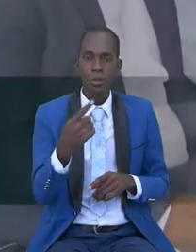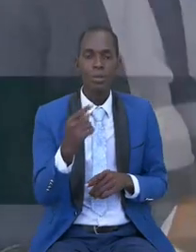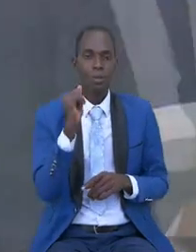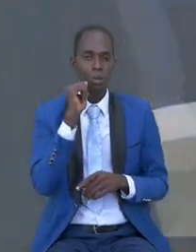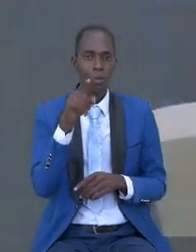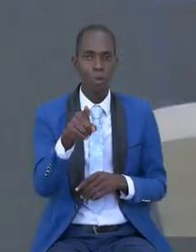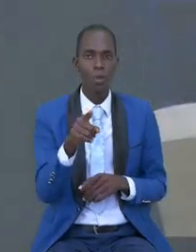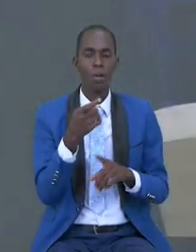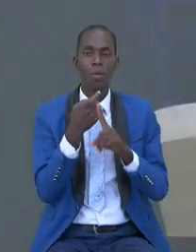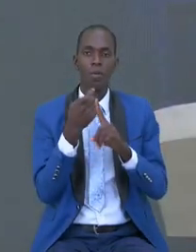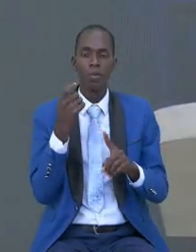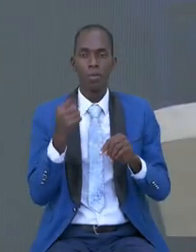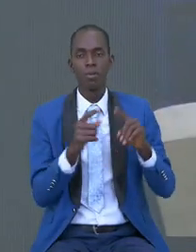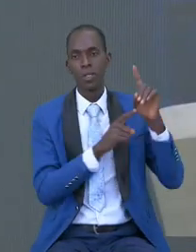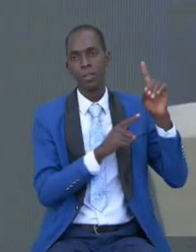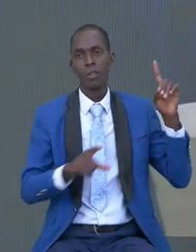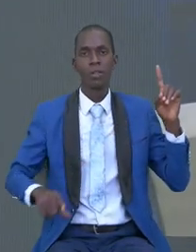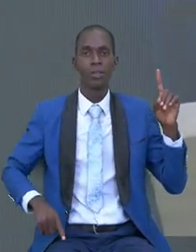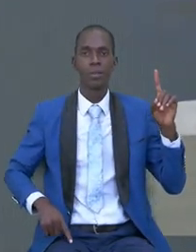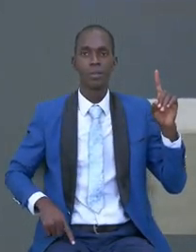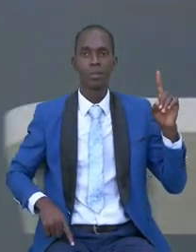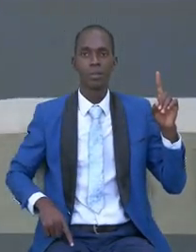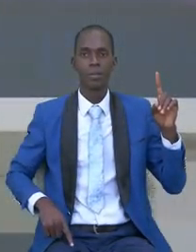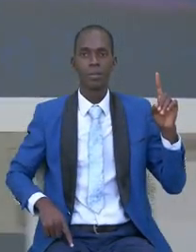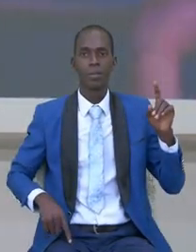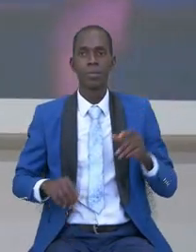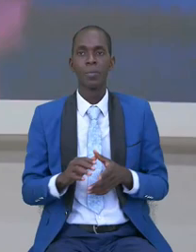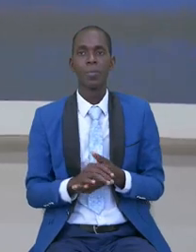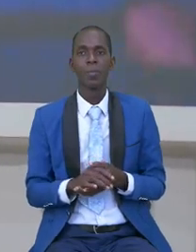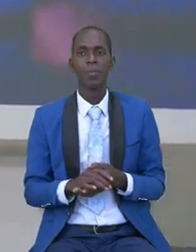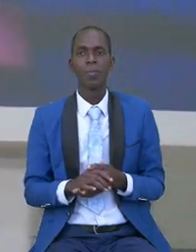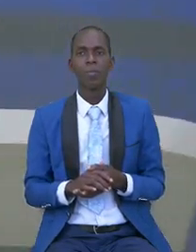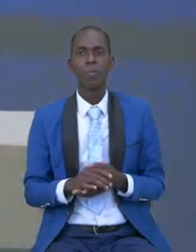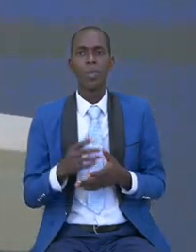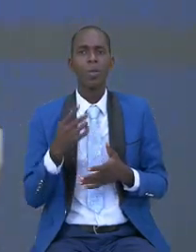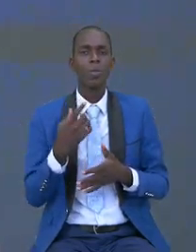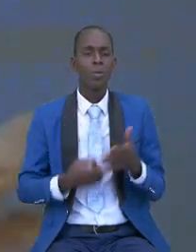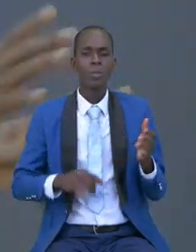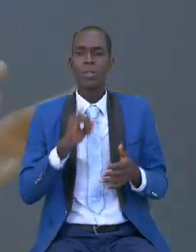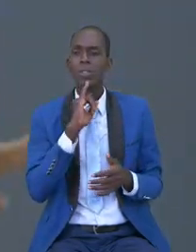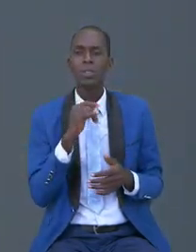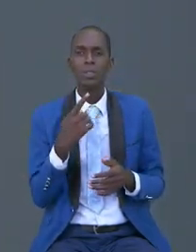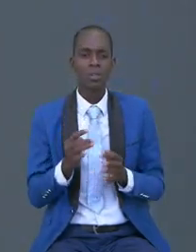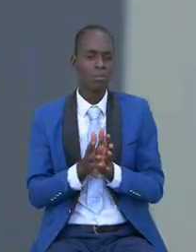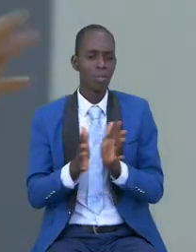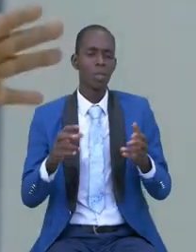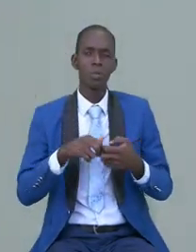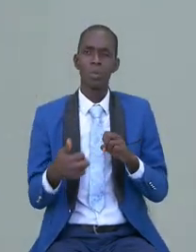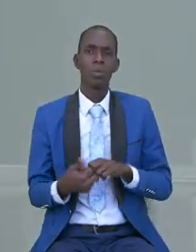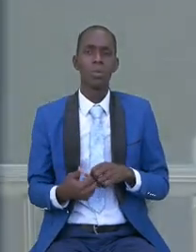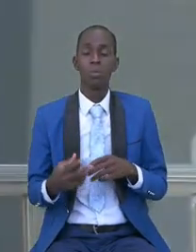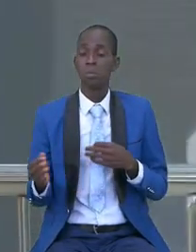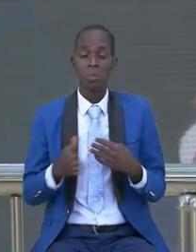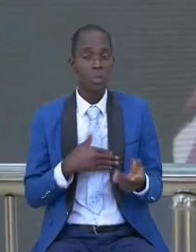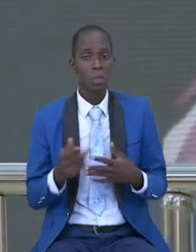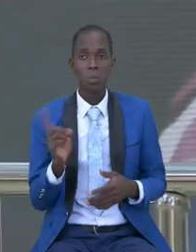her from the Lord. What's our general problem? No matter where we are, no matter